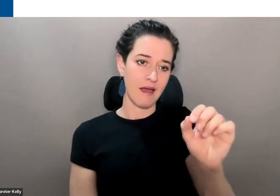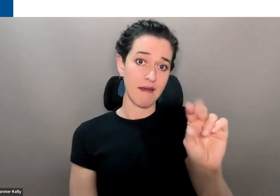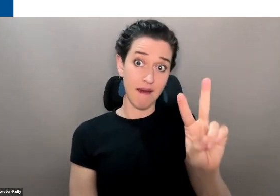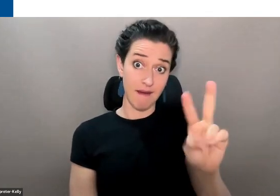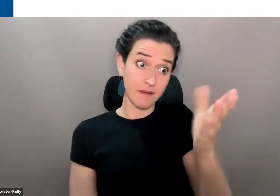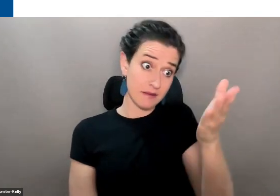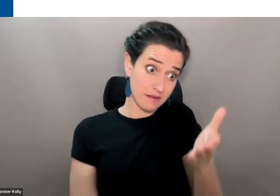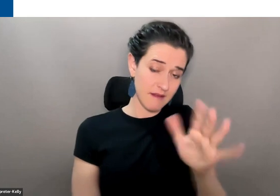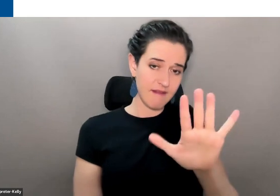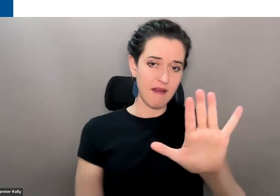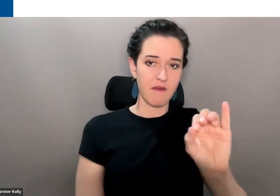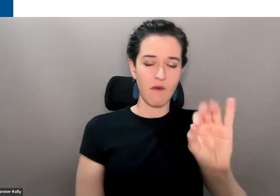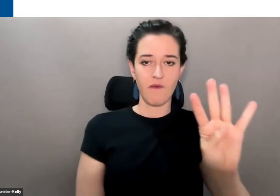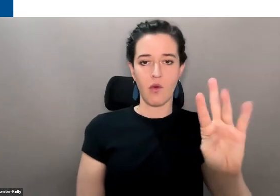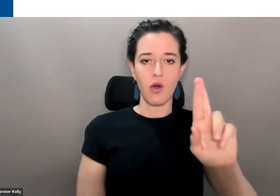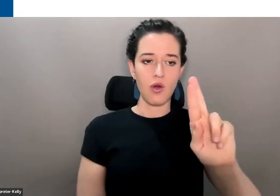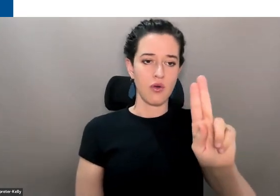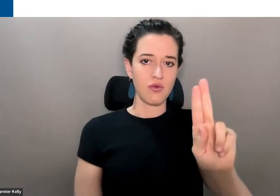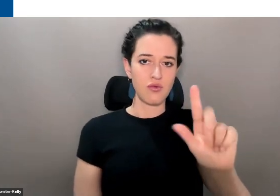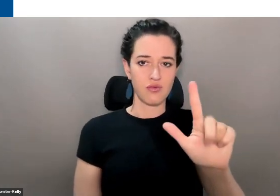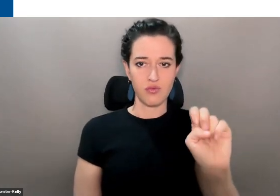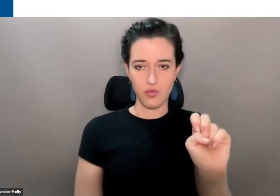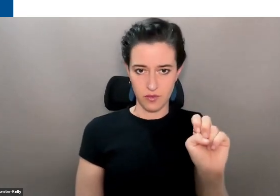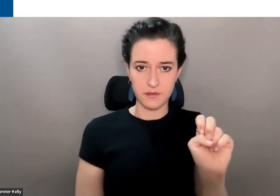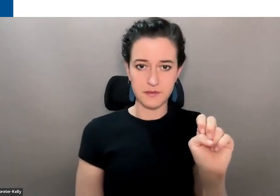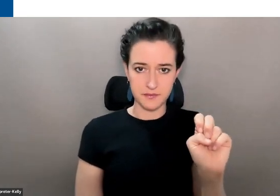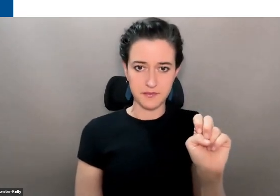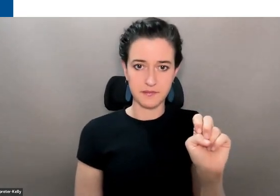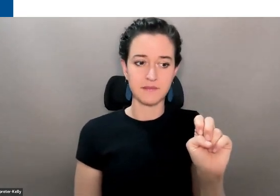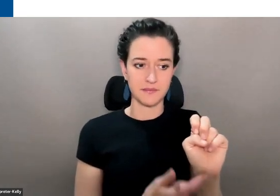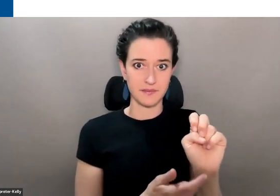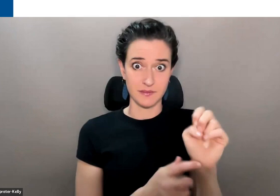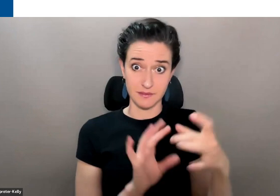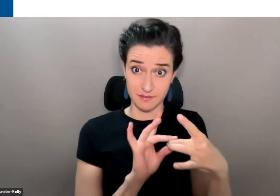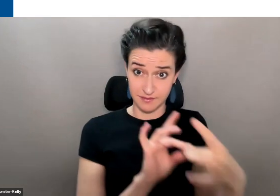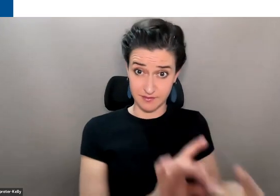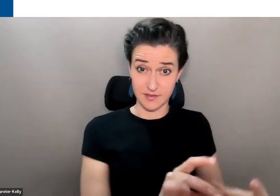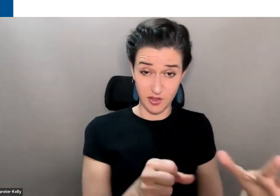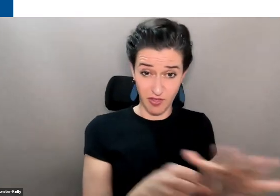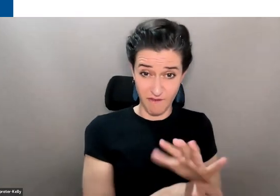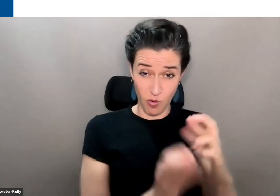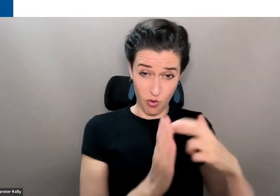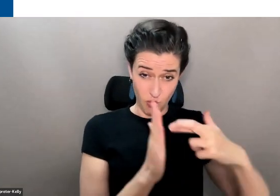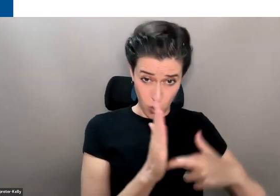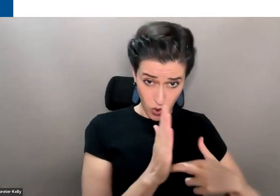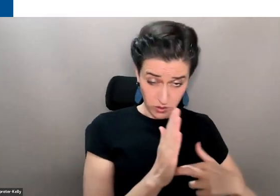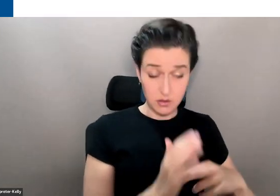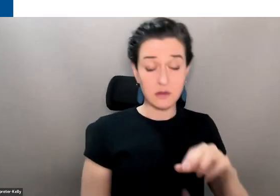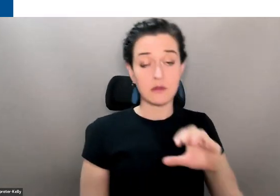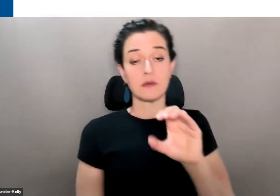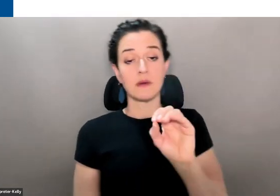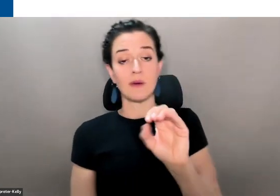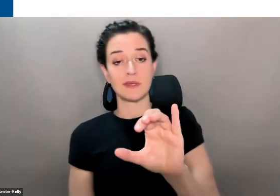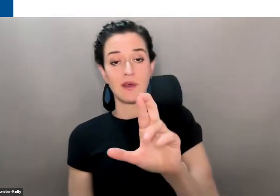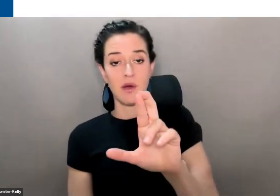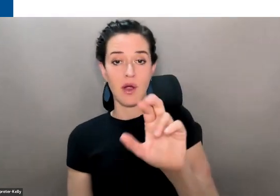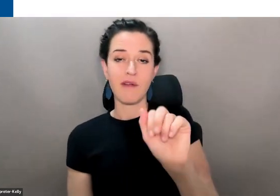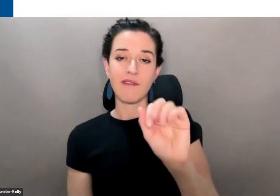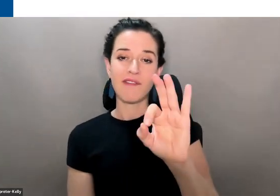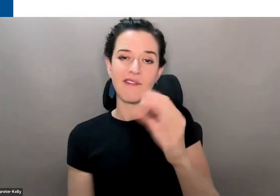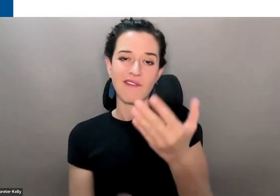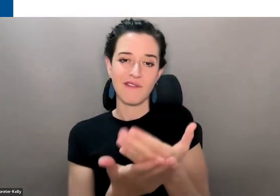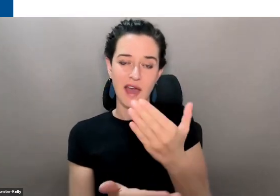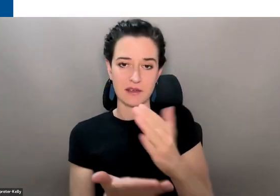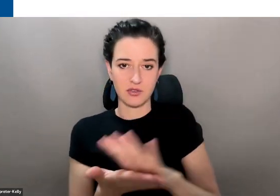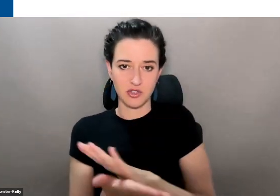acl.gov/504rule, where we have a link to the full rule, the OCR fact sheet, blog from ACL, and we'll